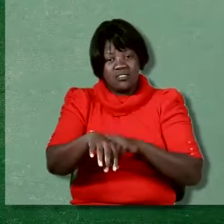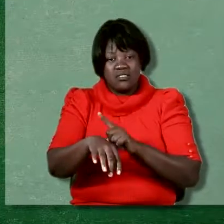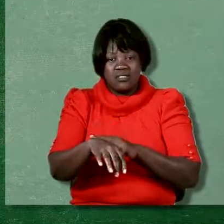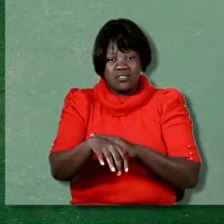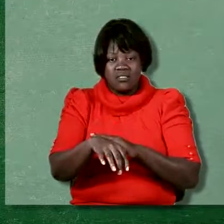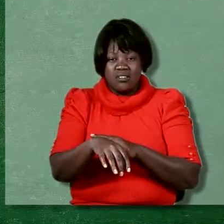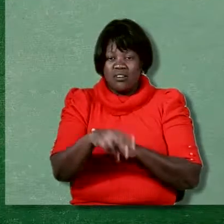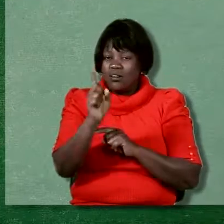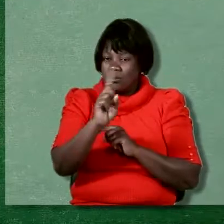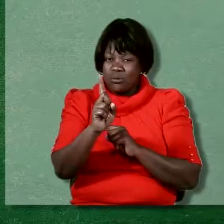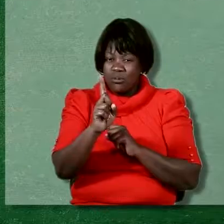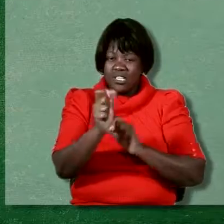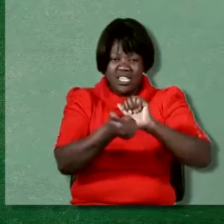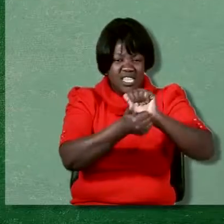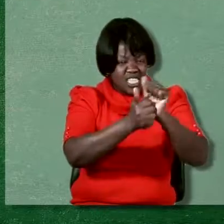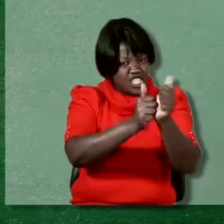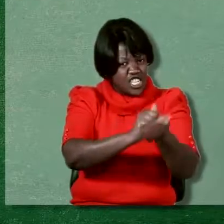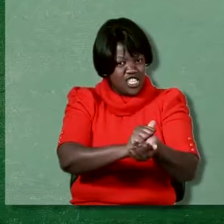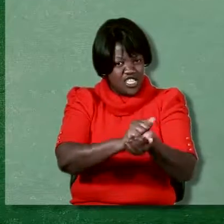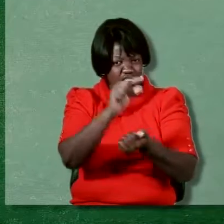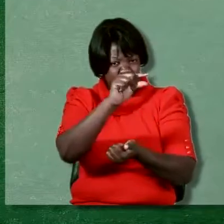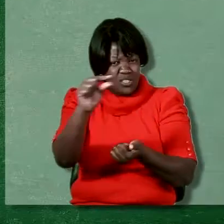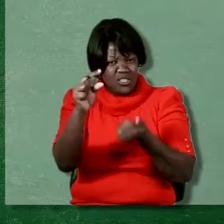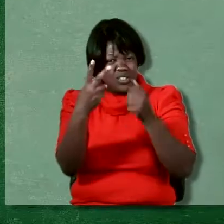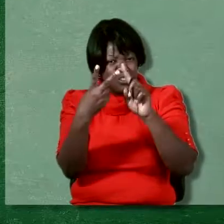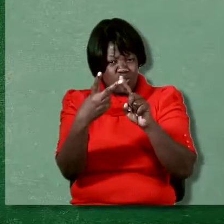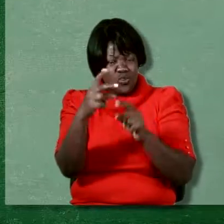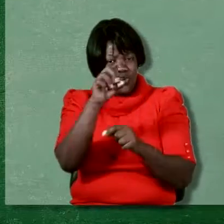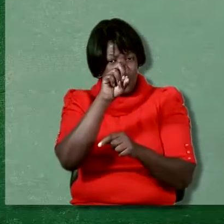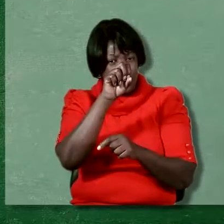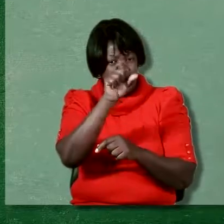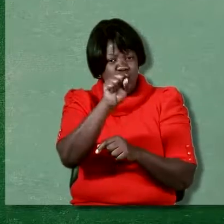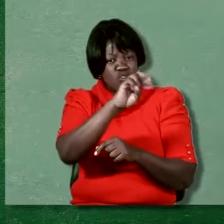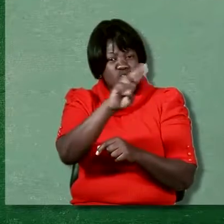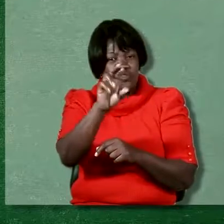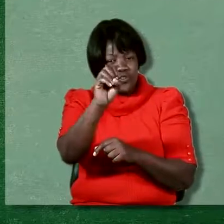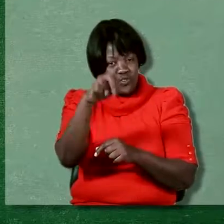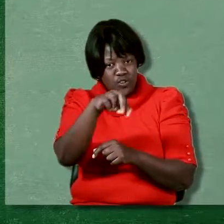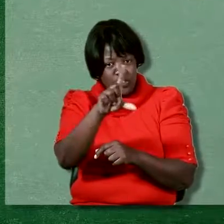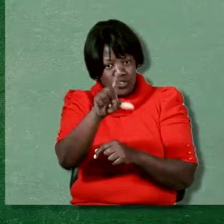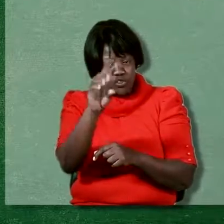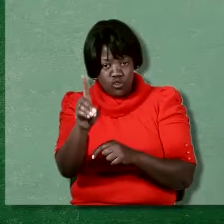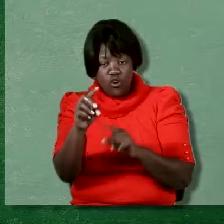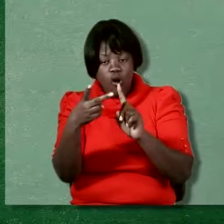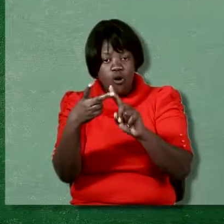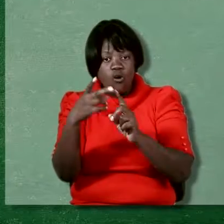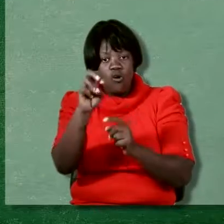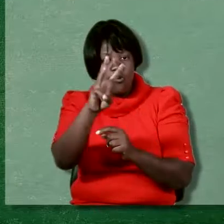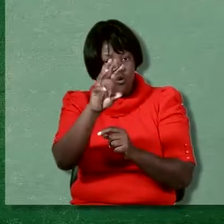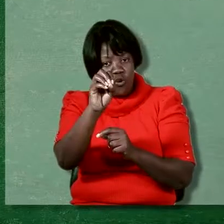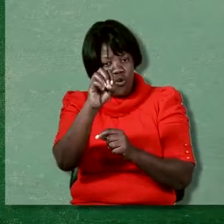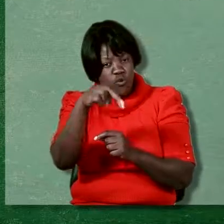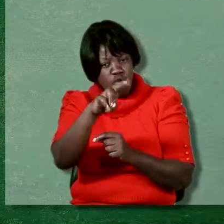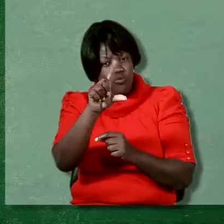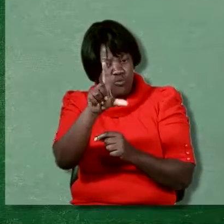should. For example, I thought I should pass and I knew they would.